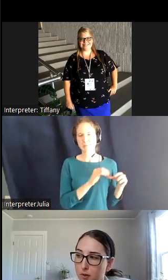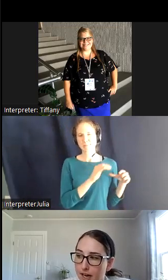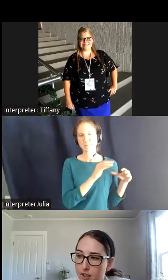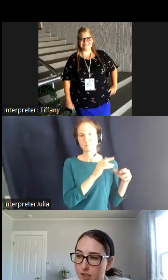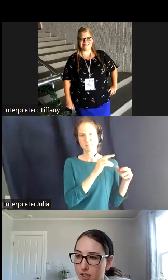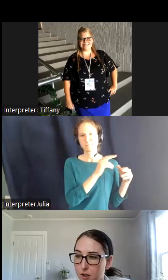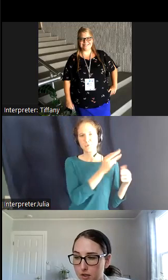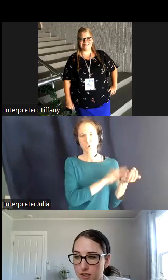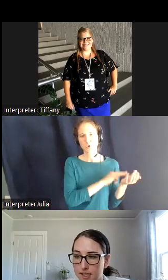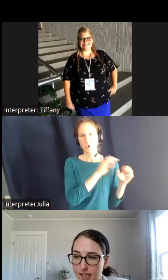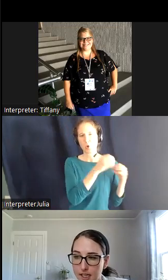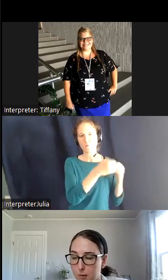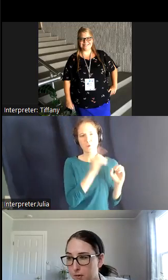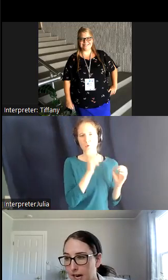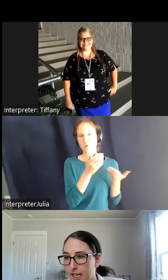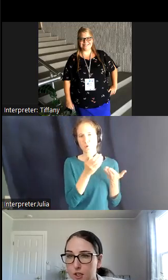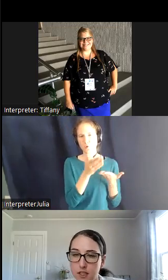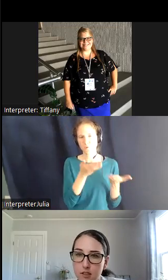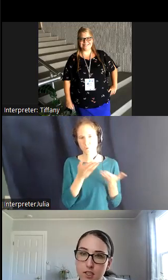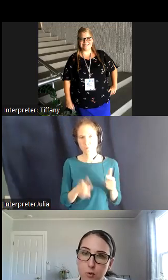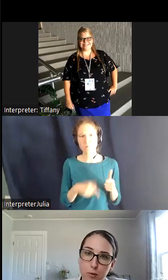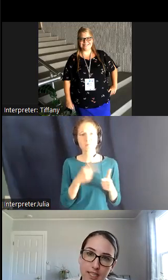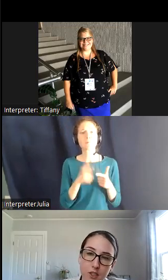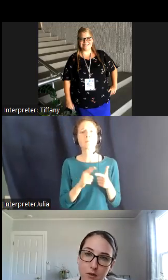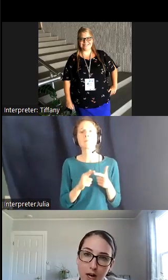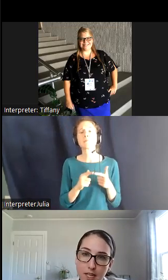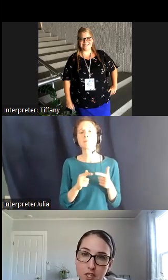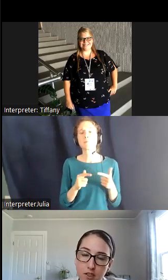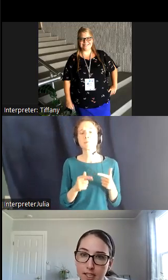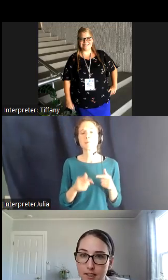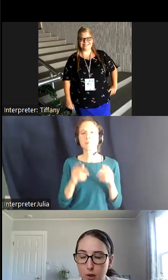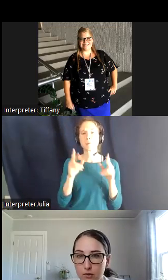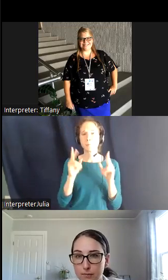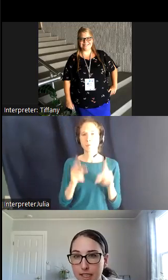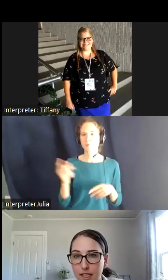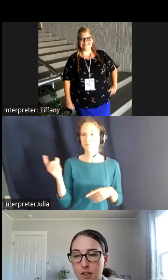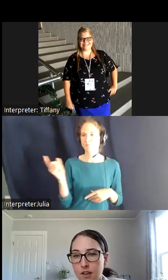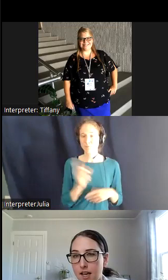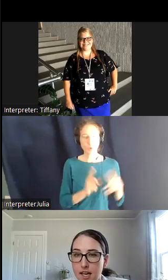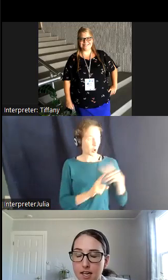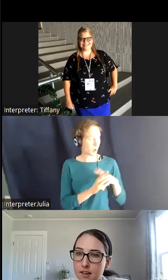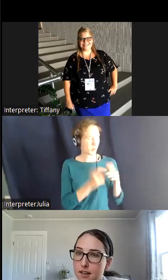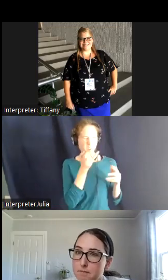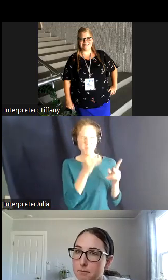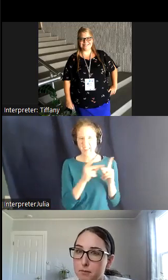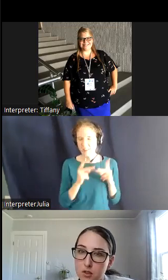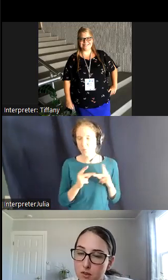care the provider is not endorsed or designated to provide. So if an individual presents to an outpatient clinic and they're needing